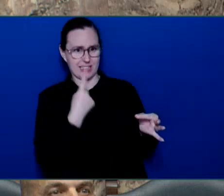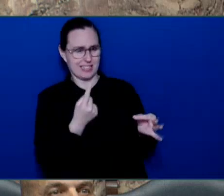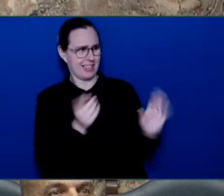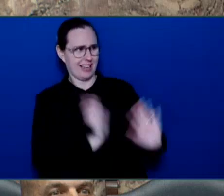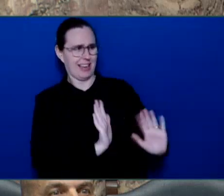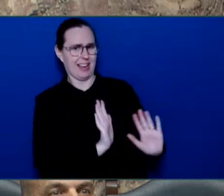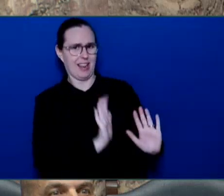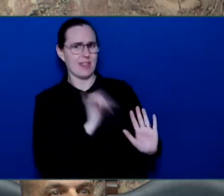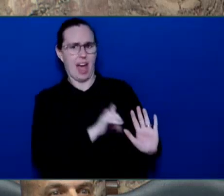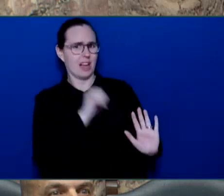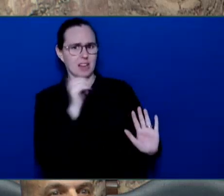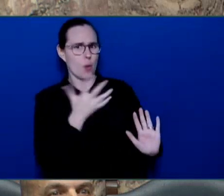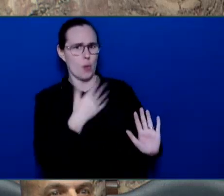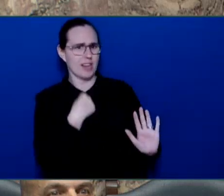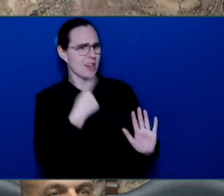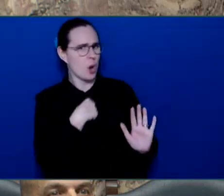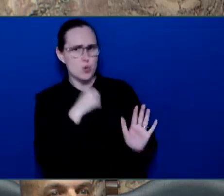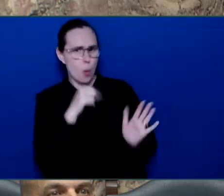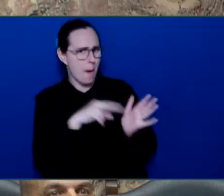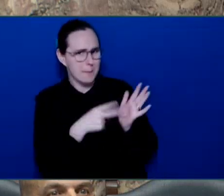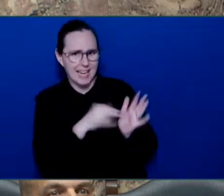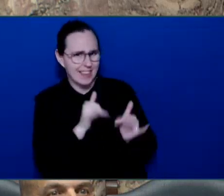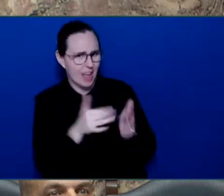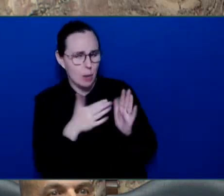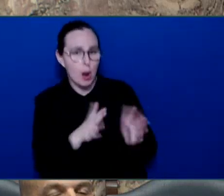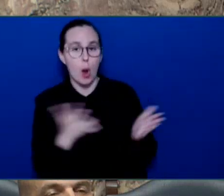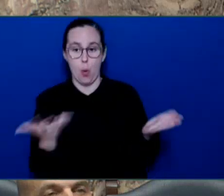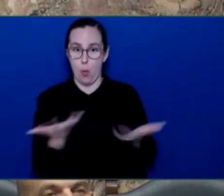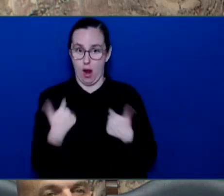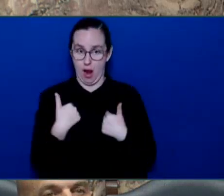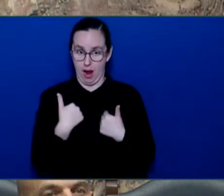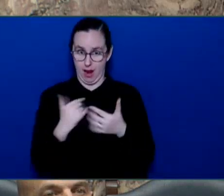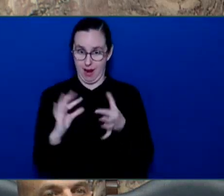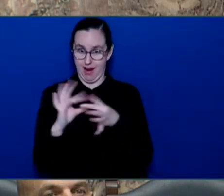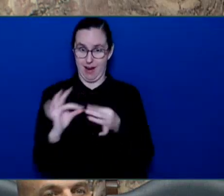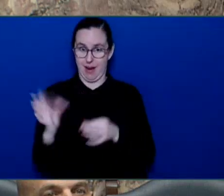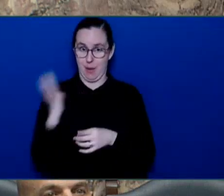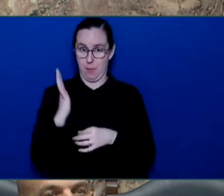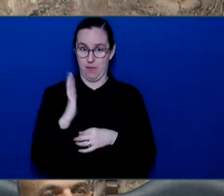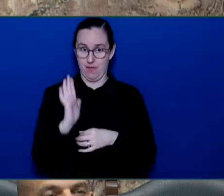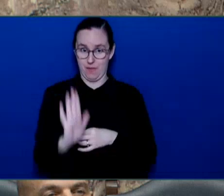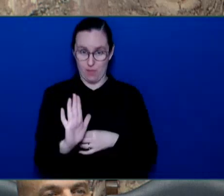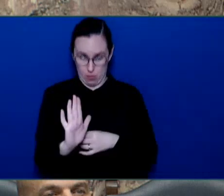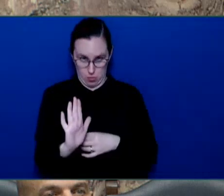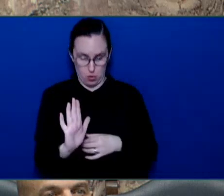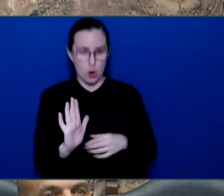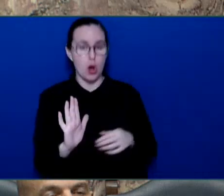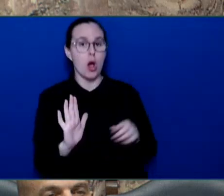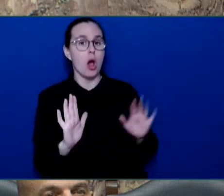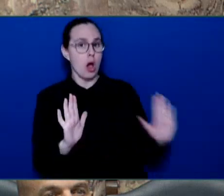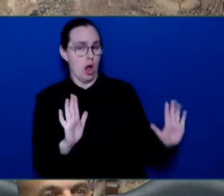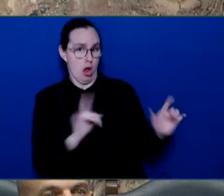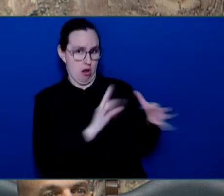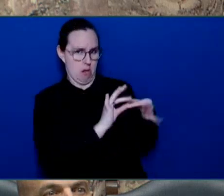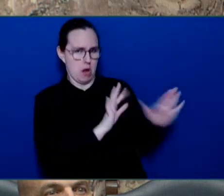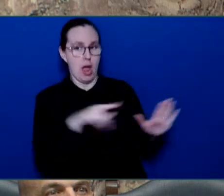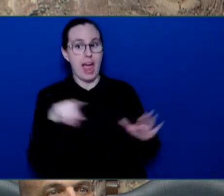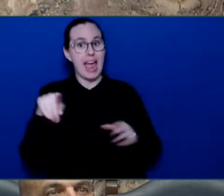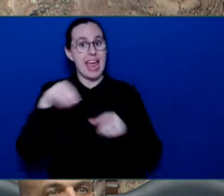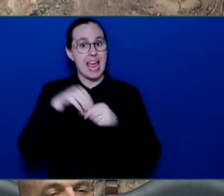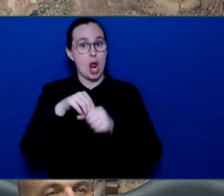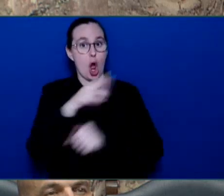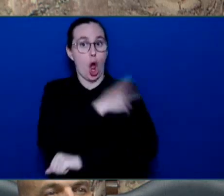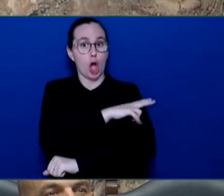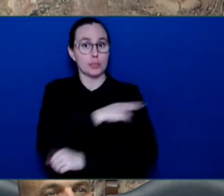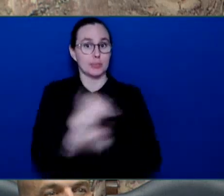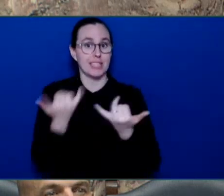said, and what is true, is that we have in our hospitals today approximately 9,800 on any